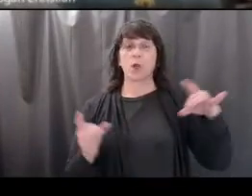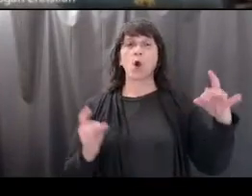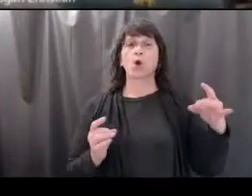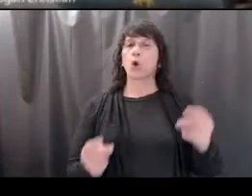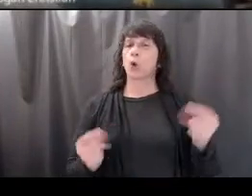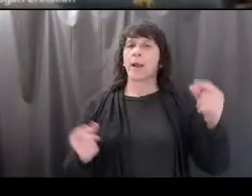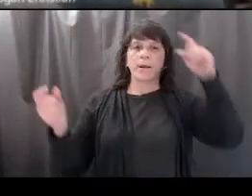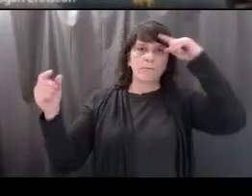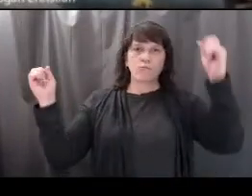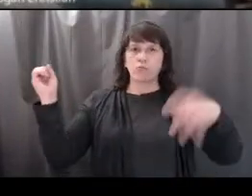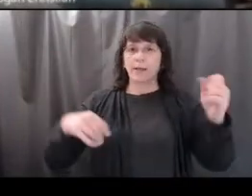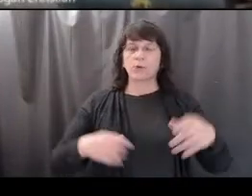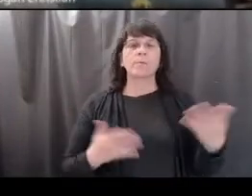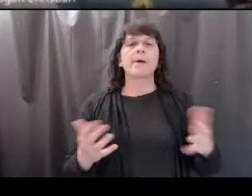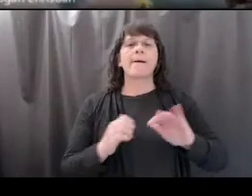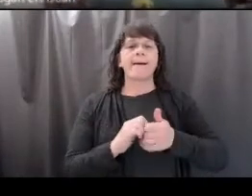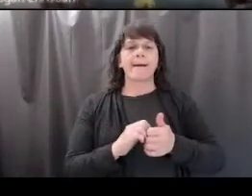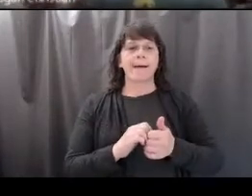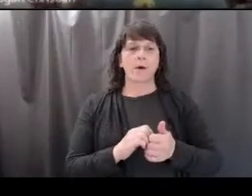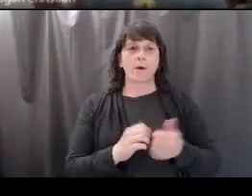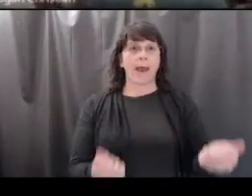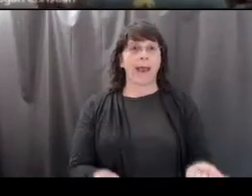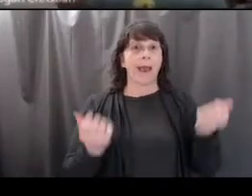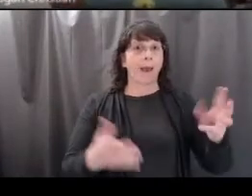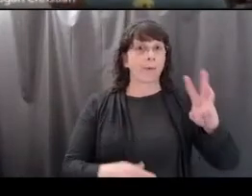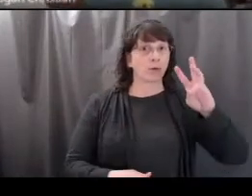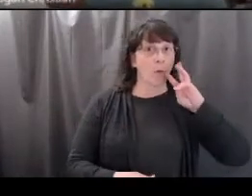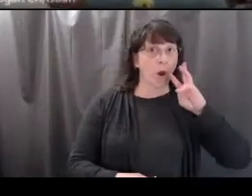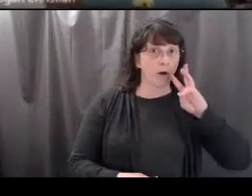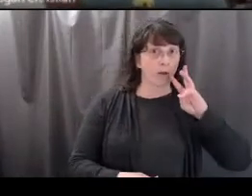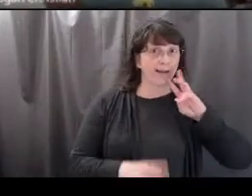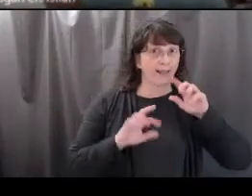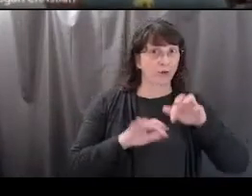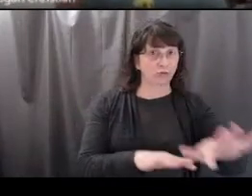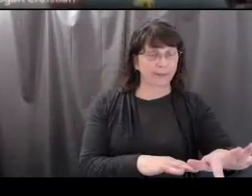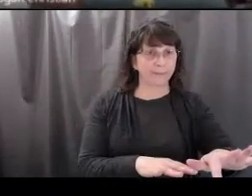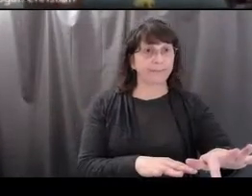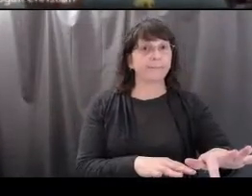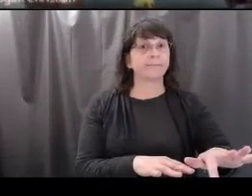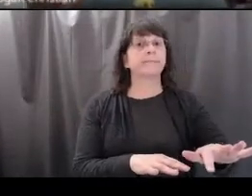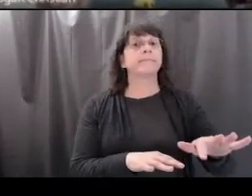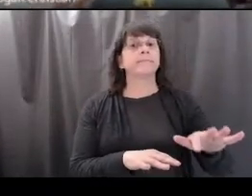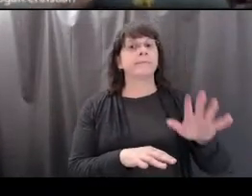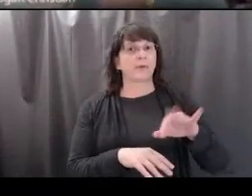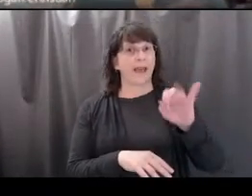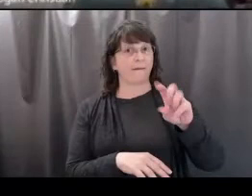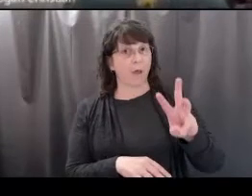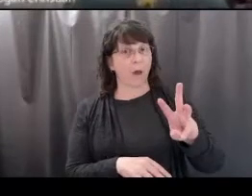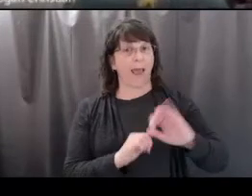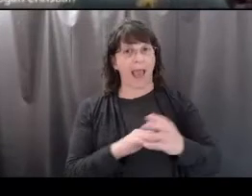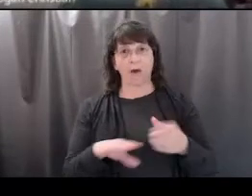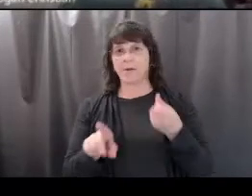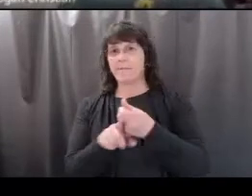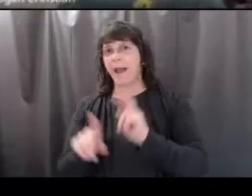session. What are some of the ways that the amount of water in a stream or a river, so the stream flow, might